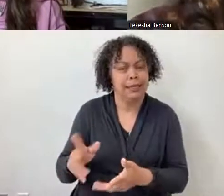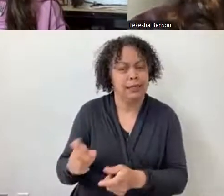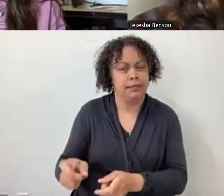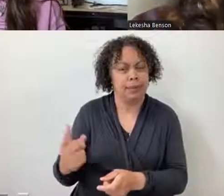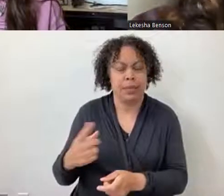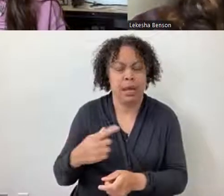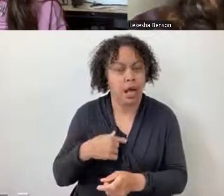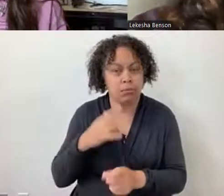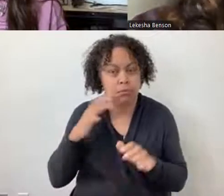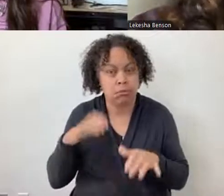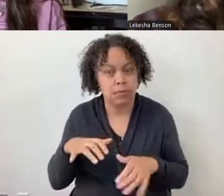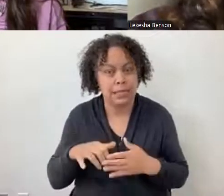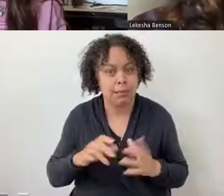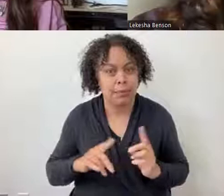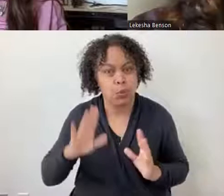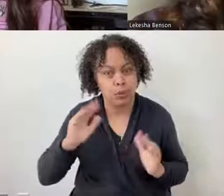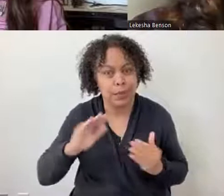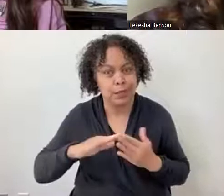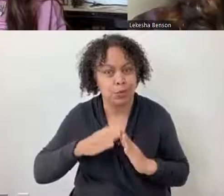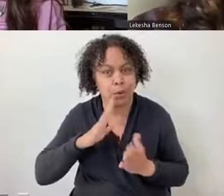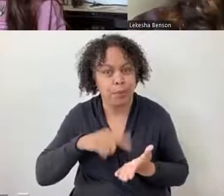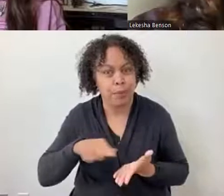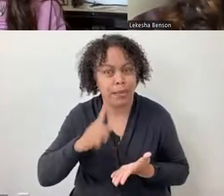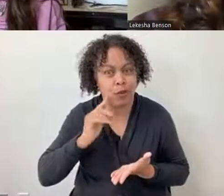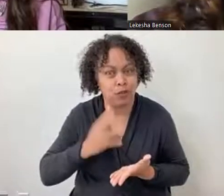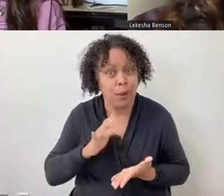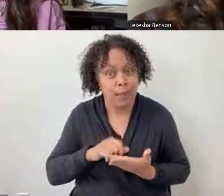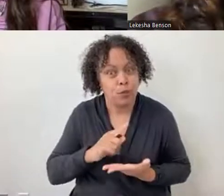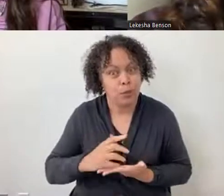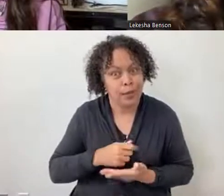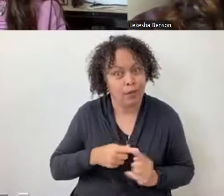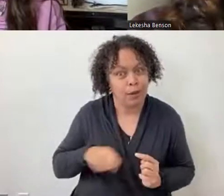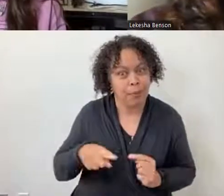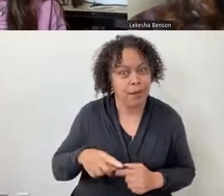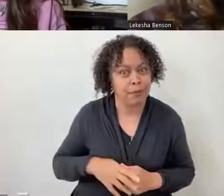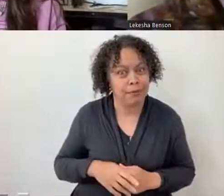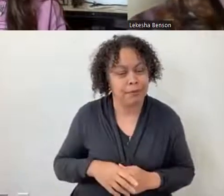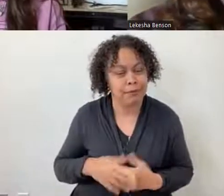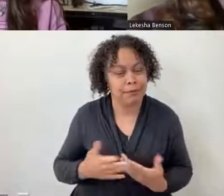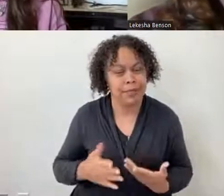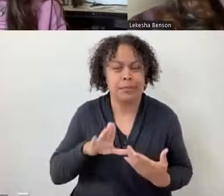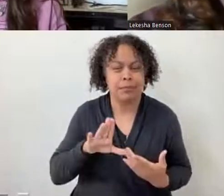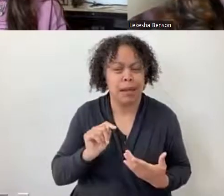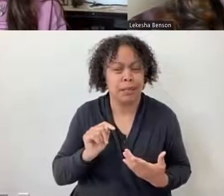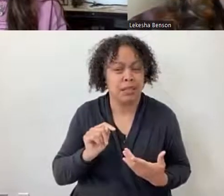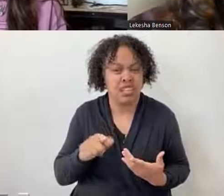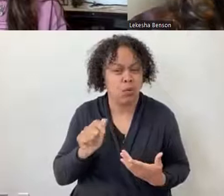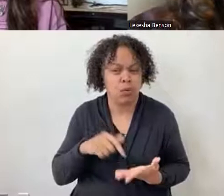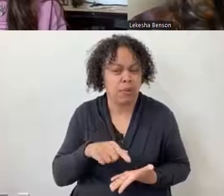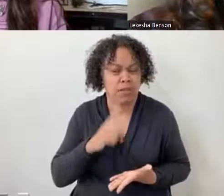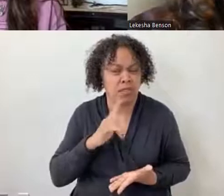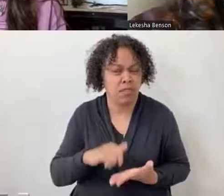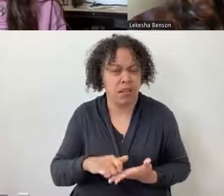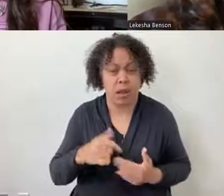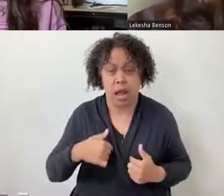by the fact that people expect communities to pay for the information that you collect there. However, they're not going to pay for it. I would